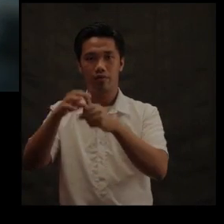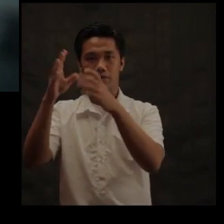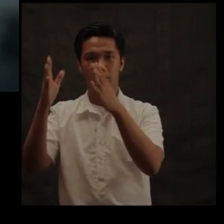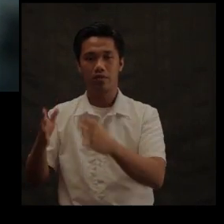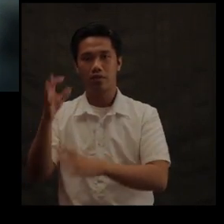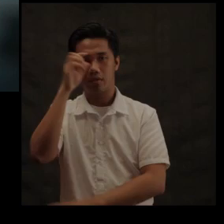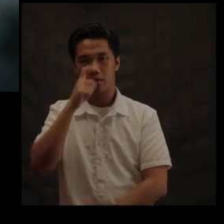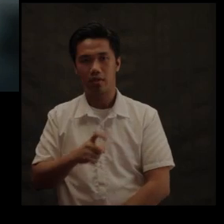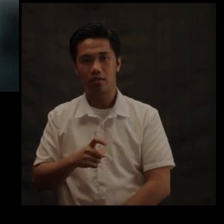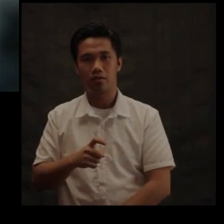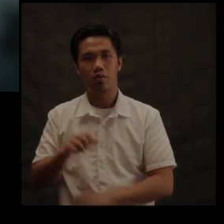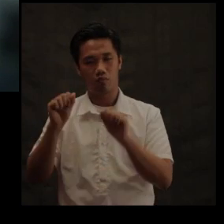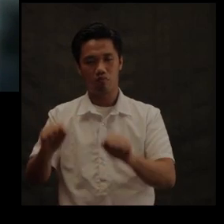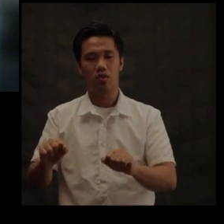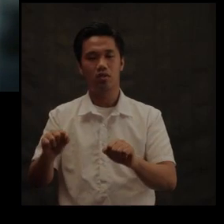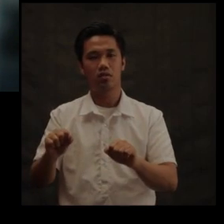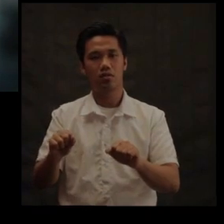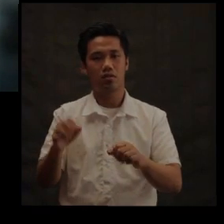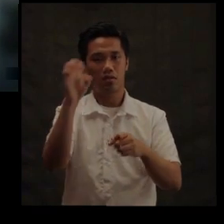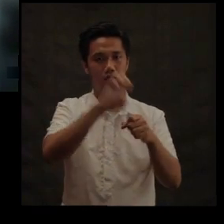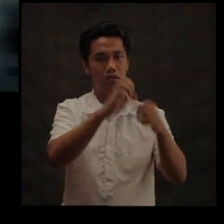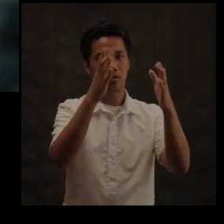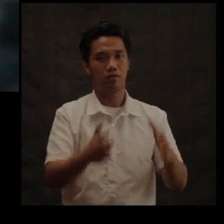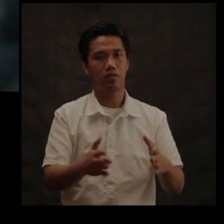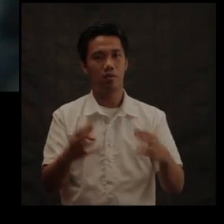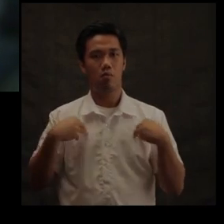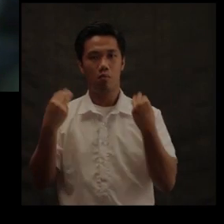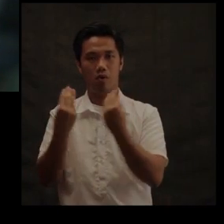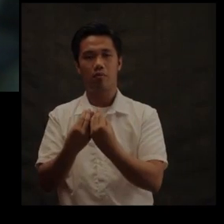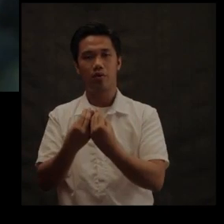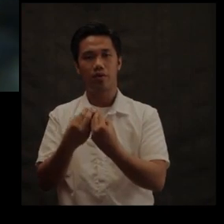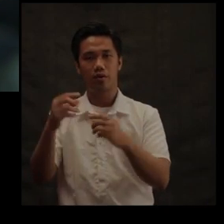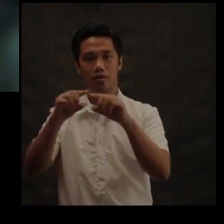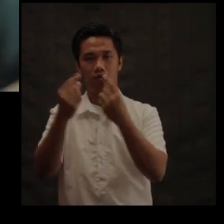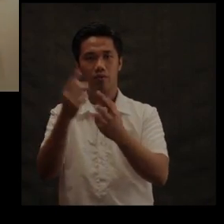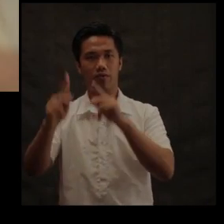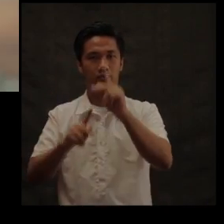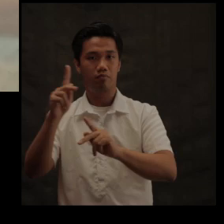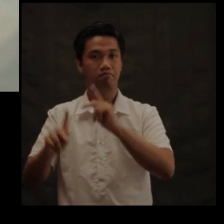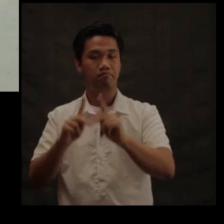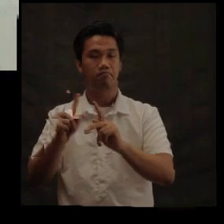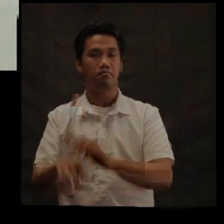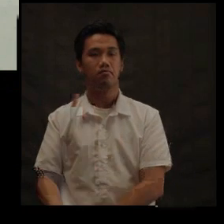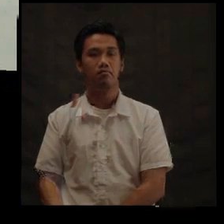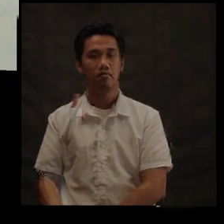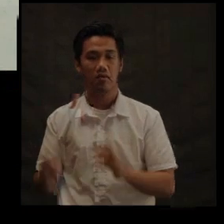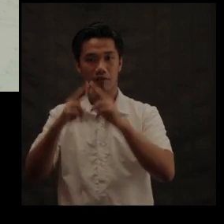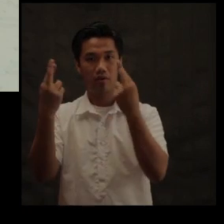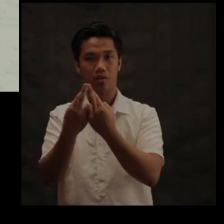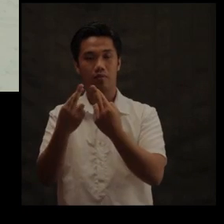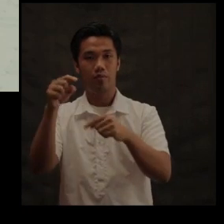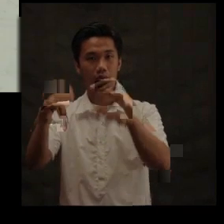age. Assisters may be the election officer, a member of an accredited citizen's arm, a relative